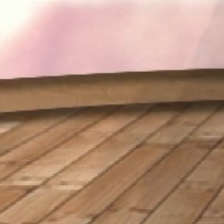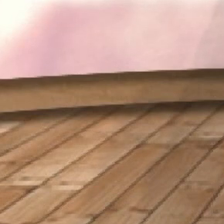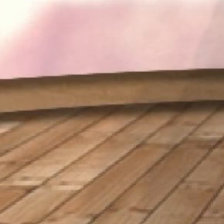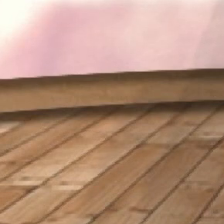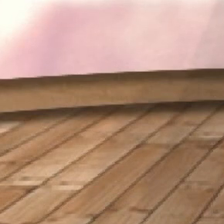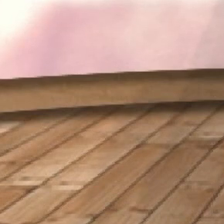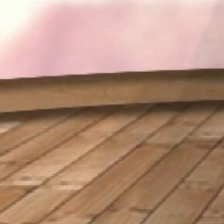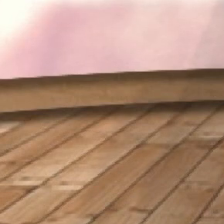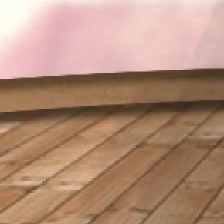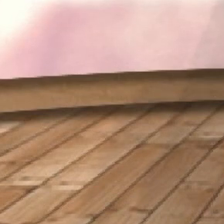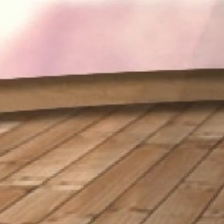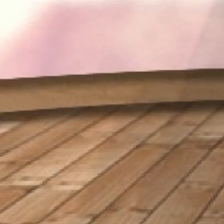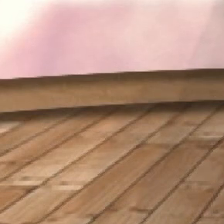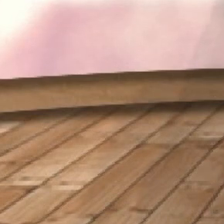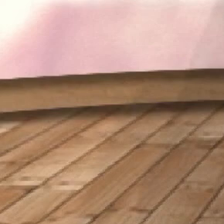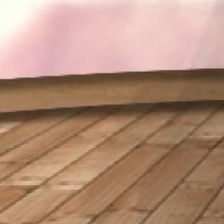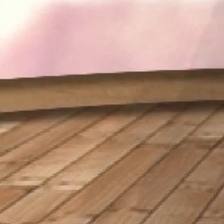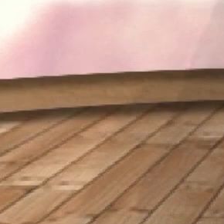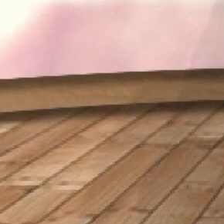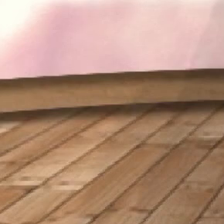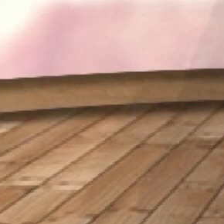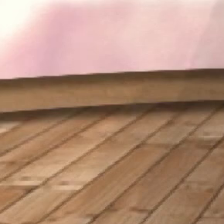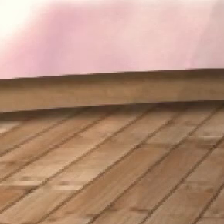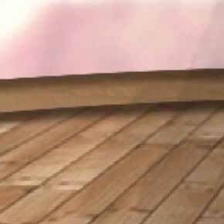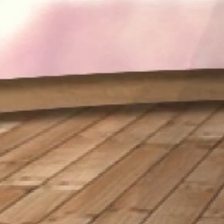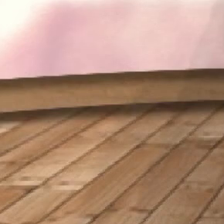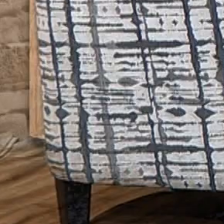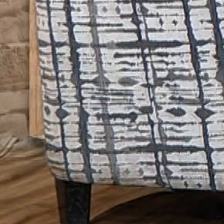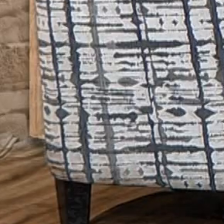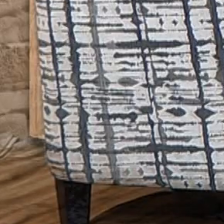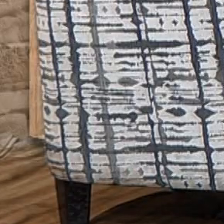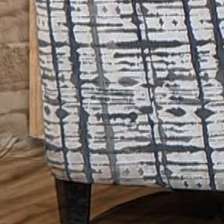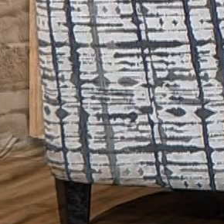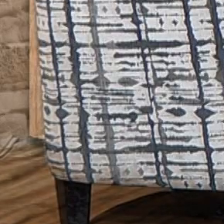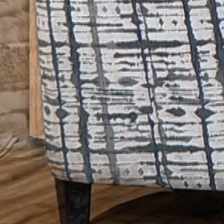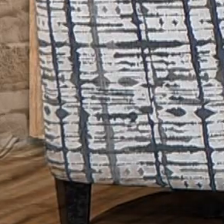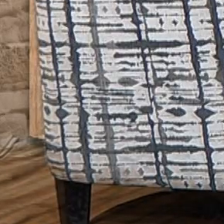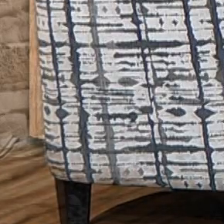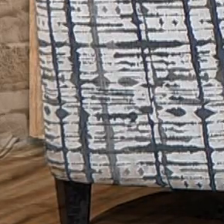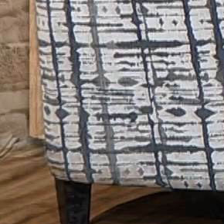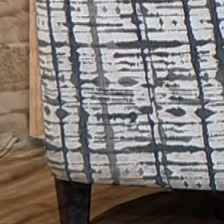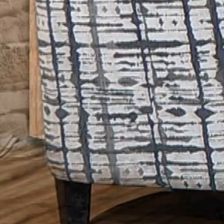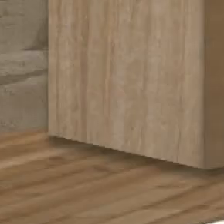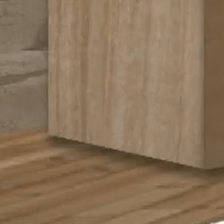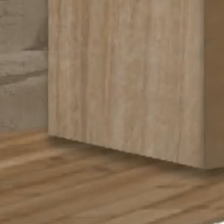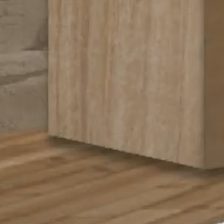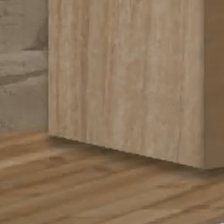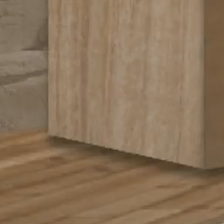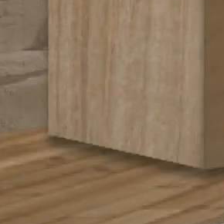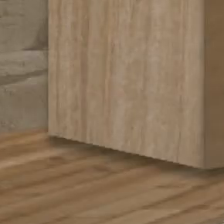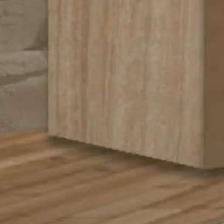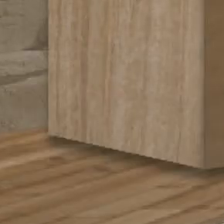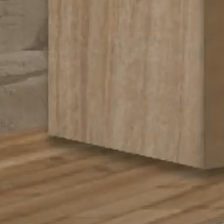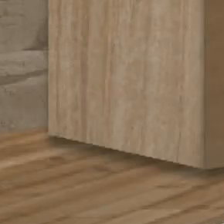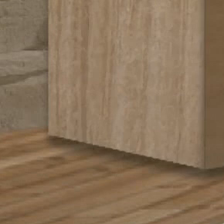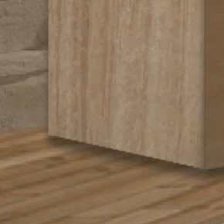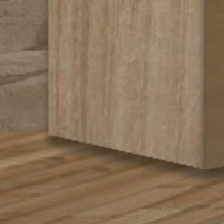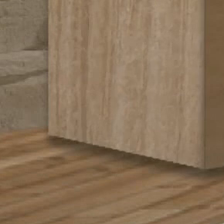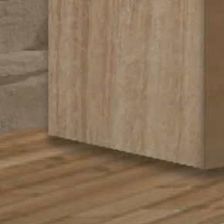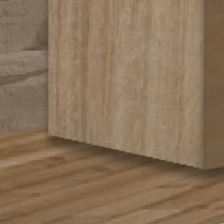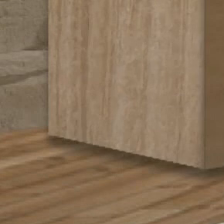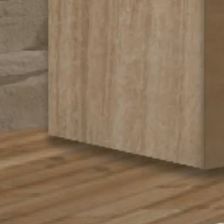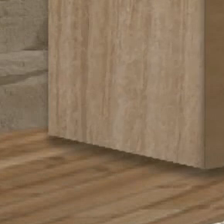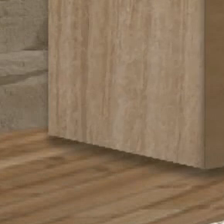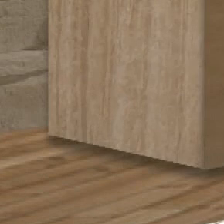to move the country forward. Yeah, thank you. Generally, don't abuse them at a younger age. Correct. Yes. Thank you so very much,